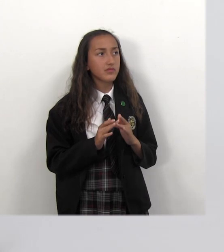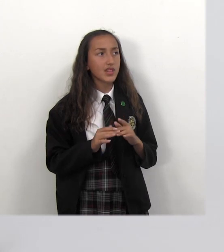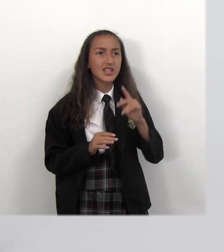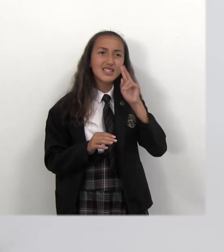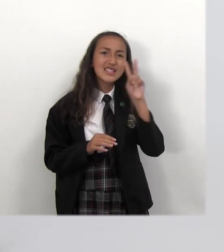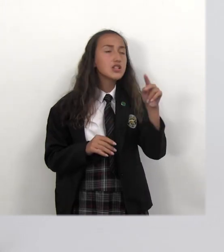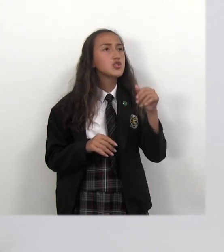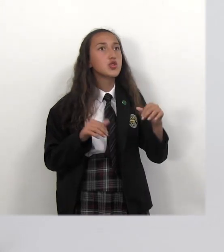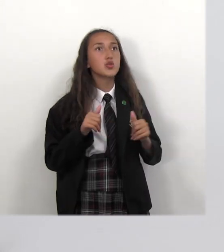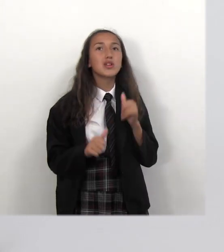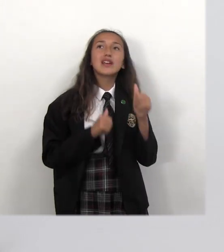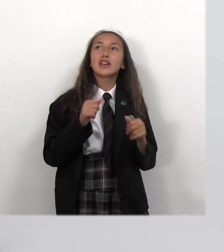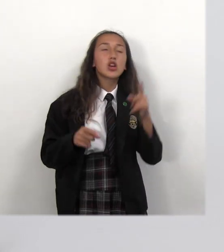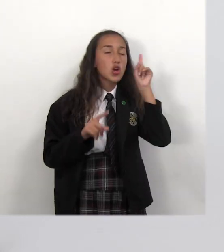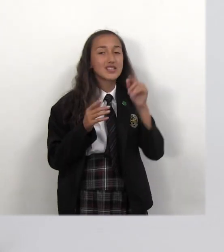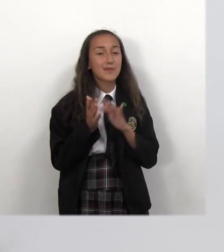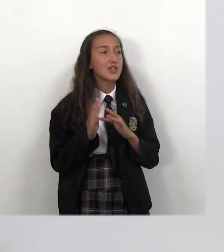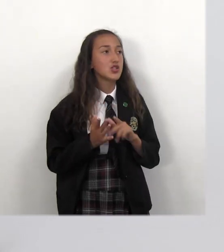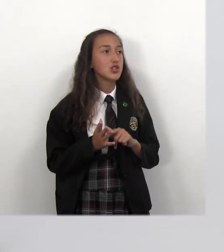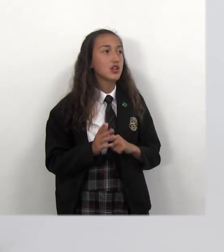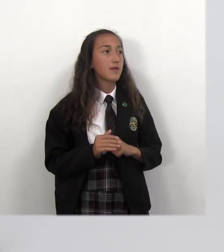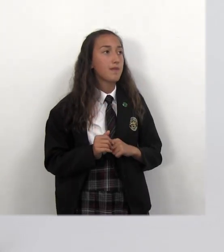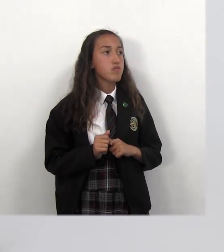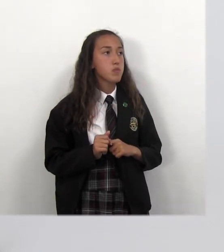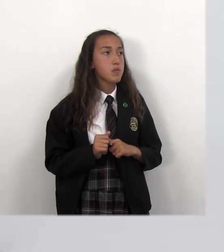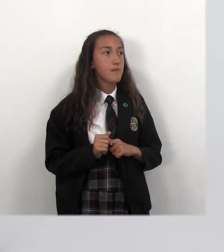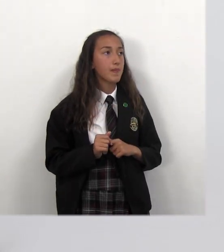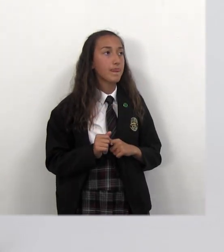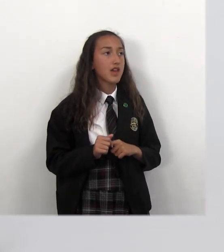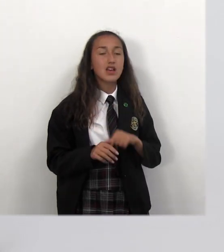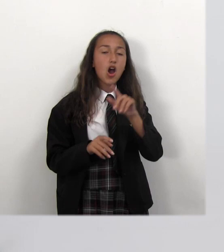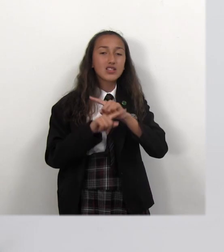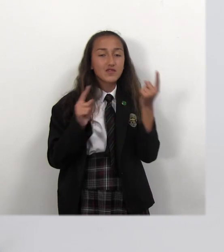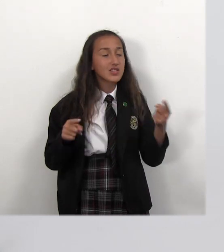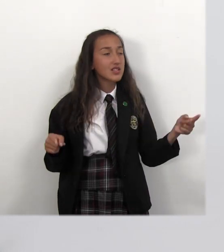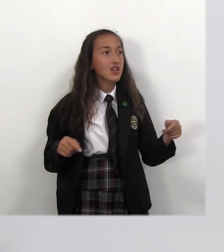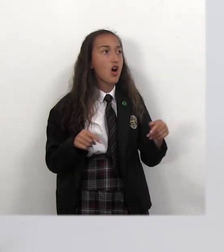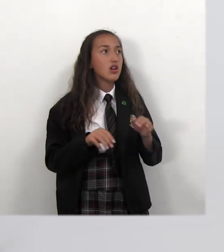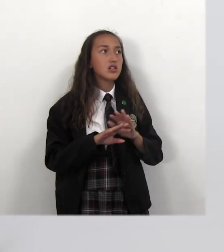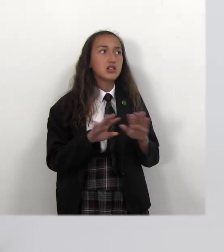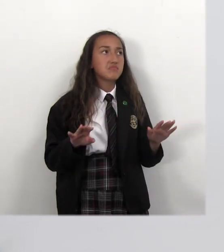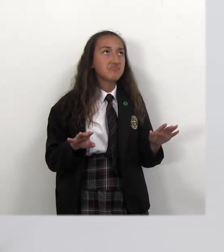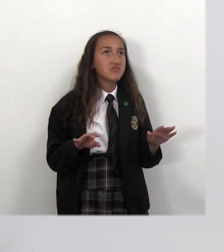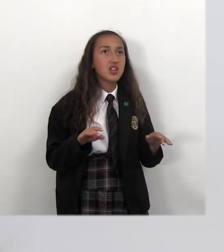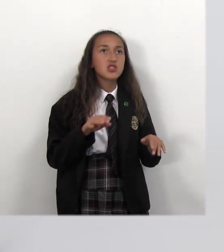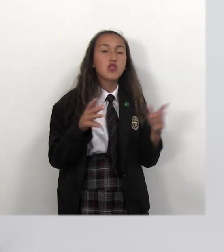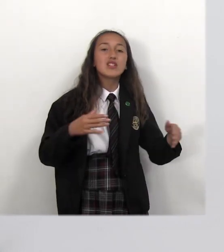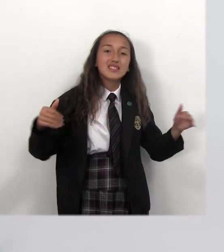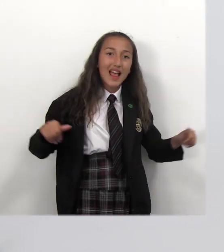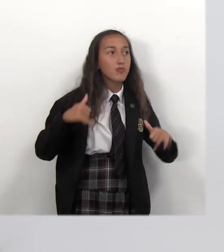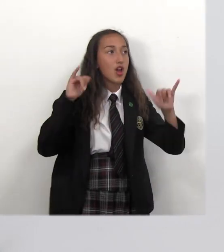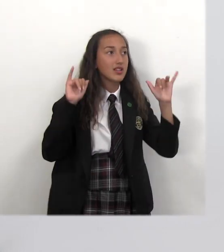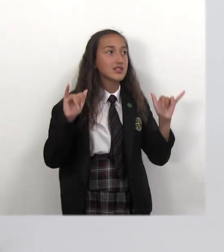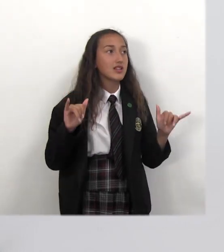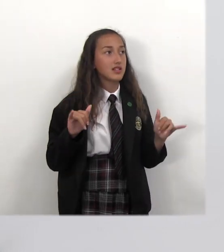as uniquely made in God's image, where our differences are not just accepted or tolerated, but celebrated.